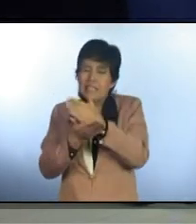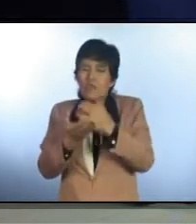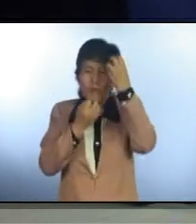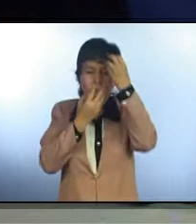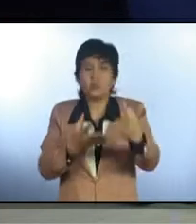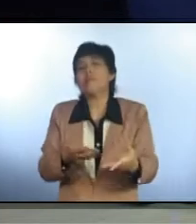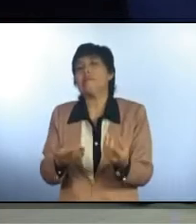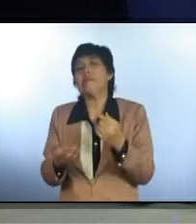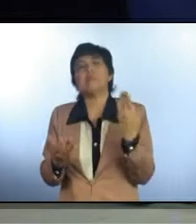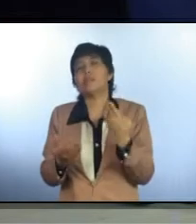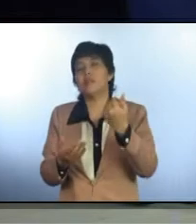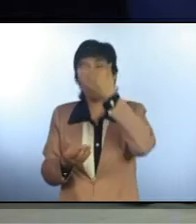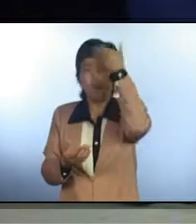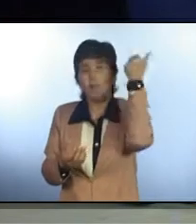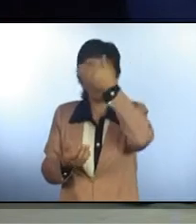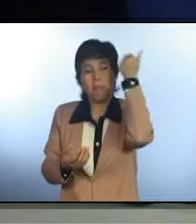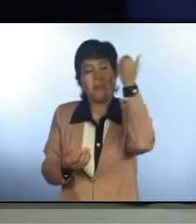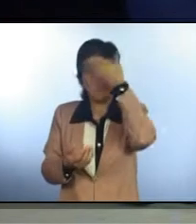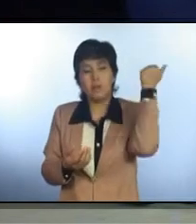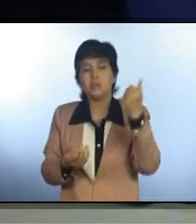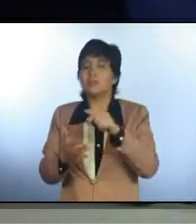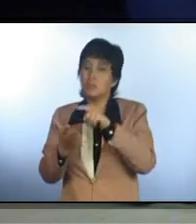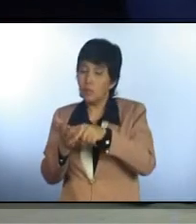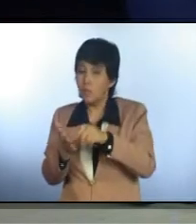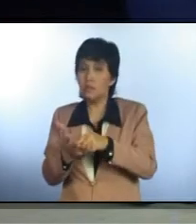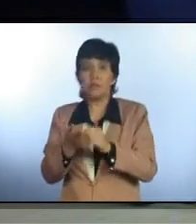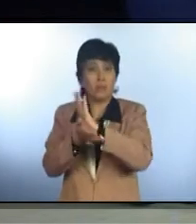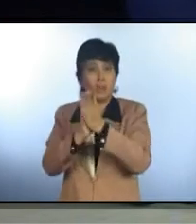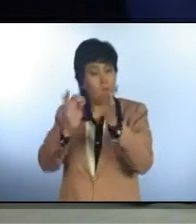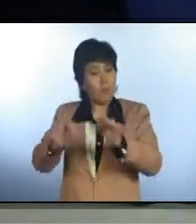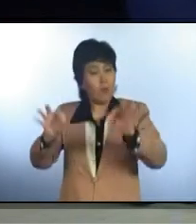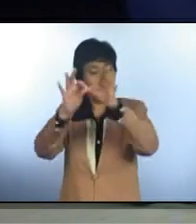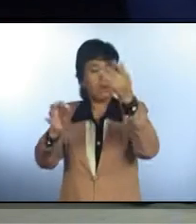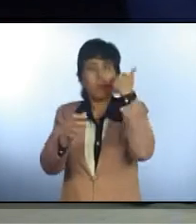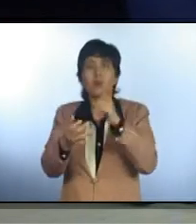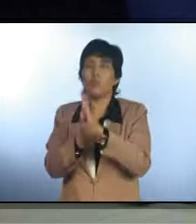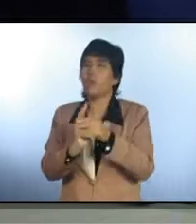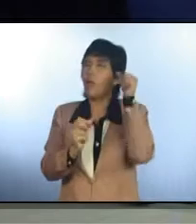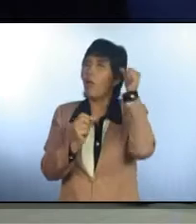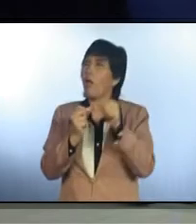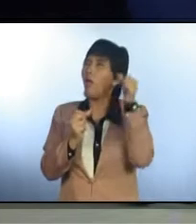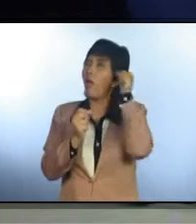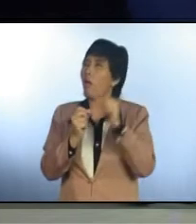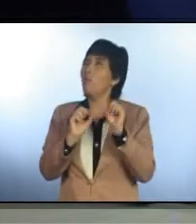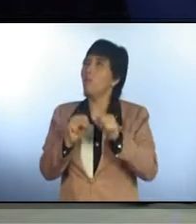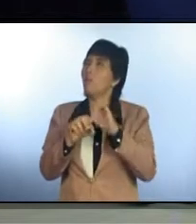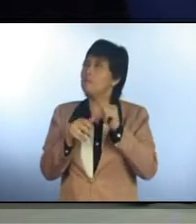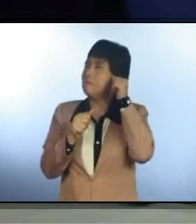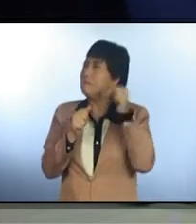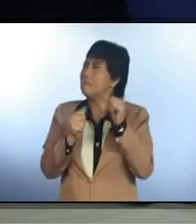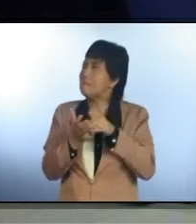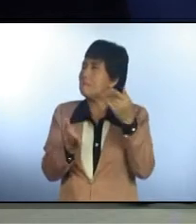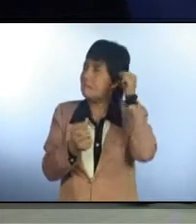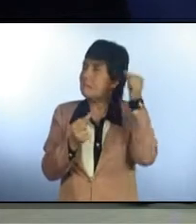we just forget about it. But sometimes it becomes important to us that we recall them back. We are able to recall them